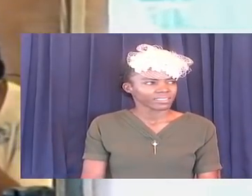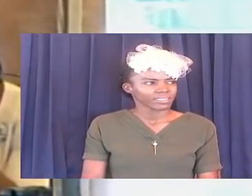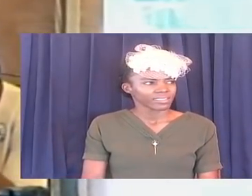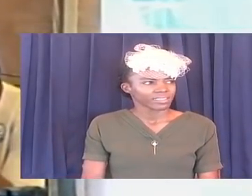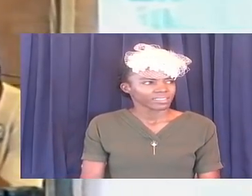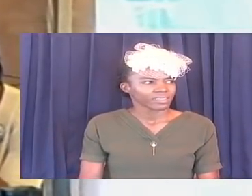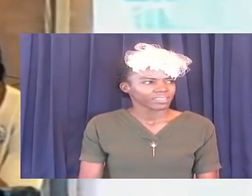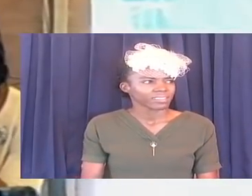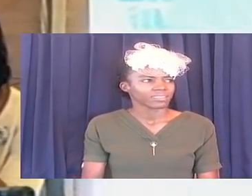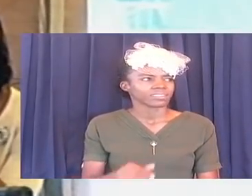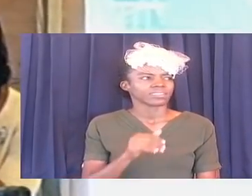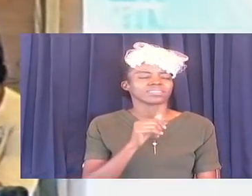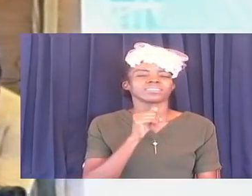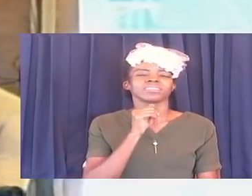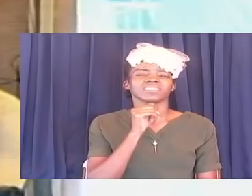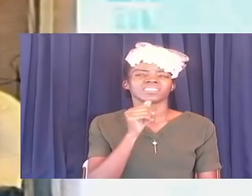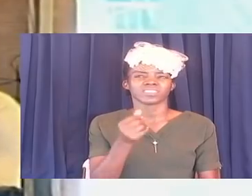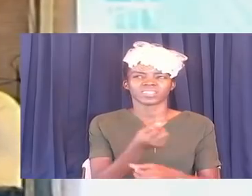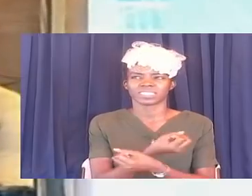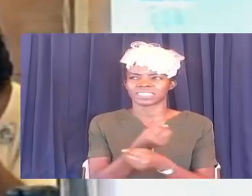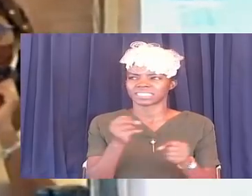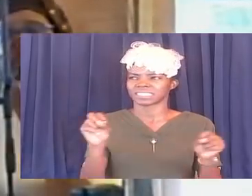this is for you. Hallelujah.